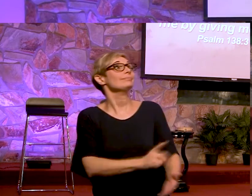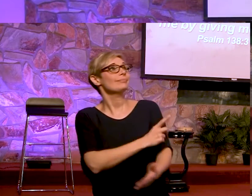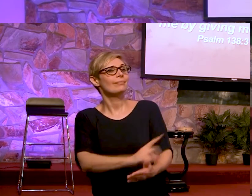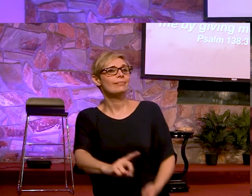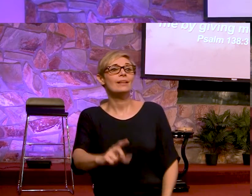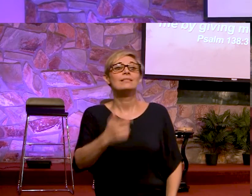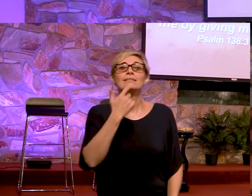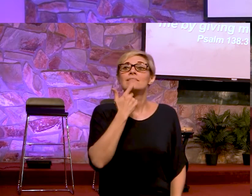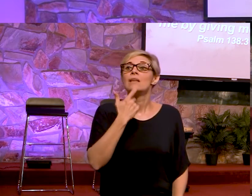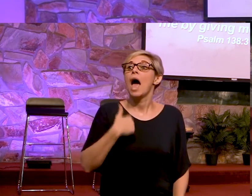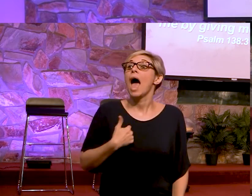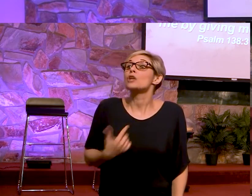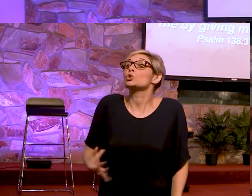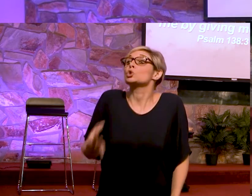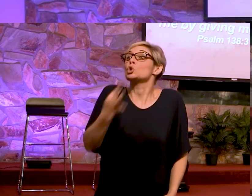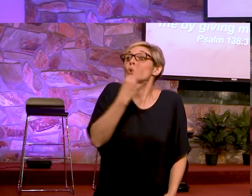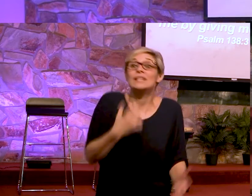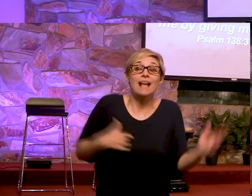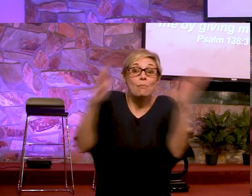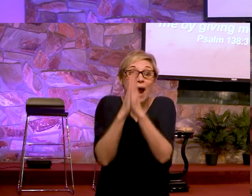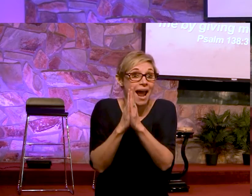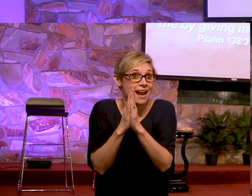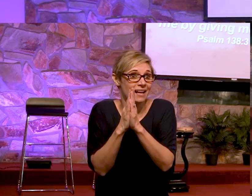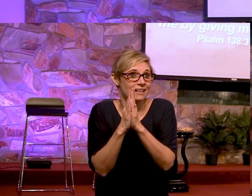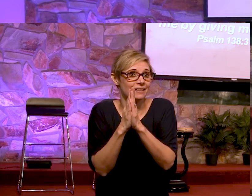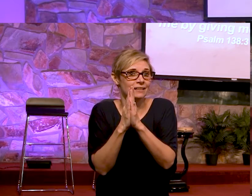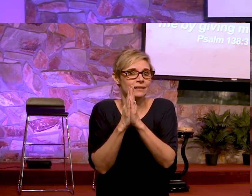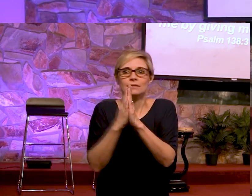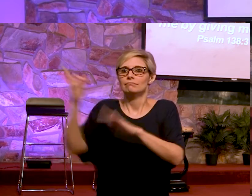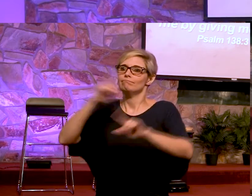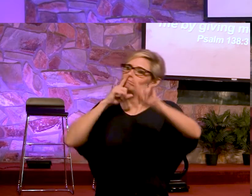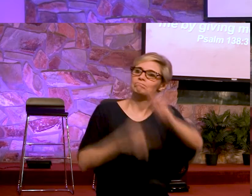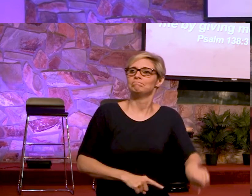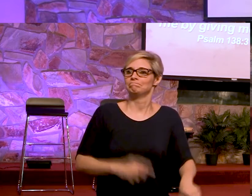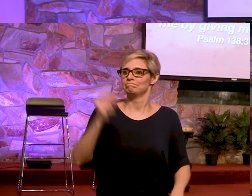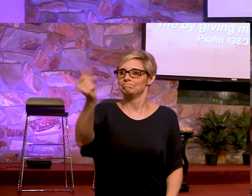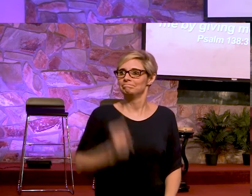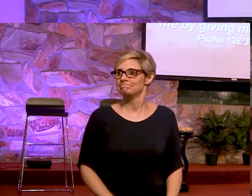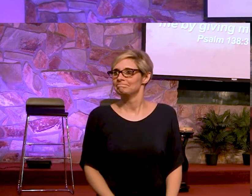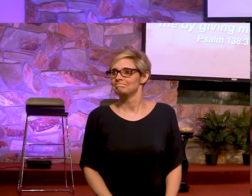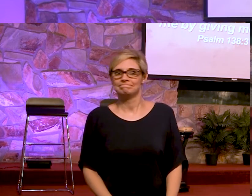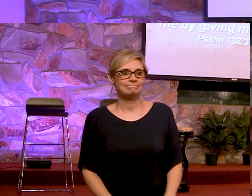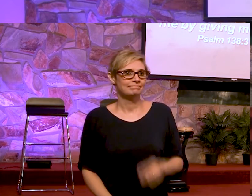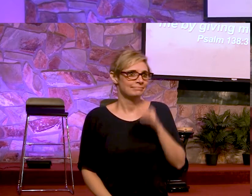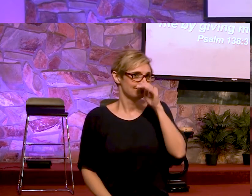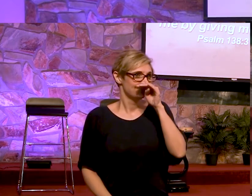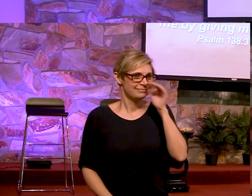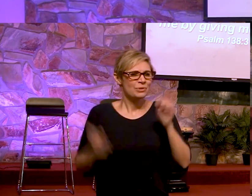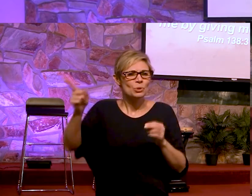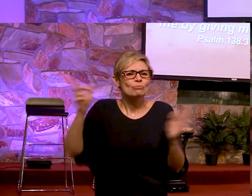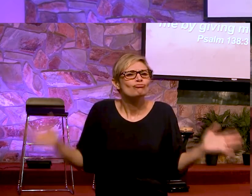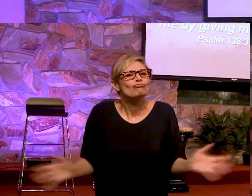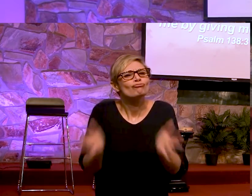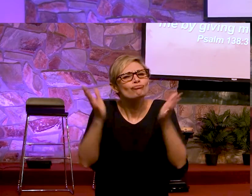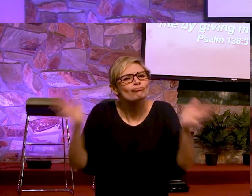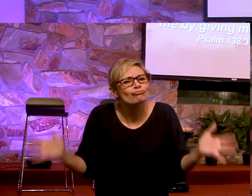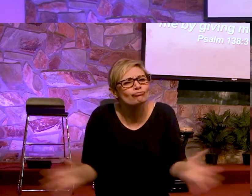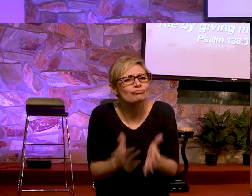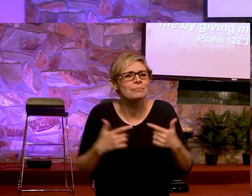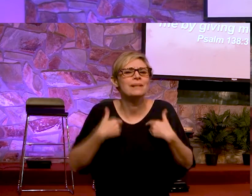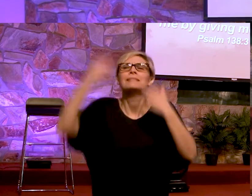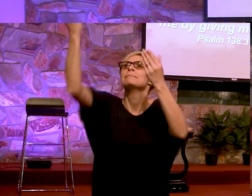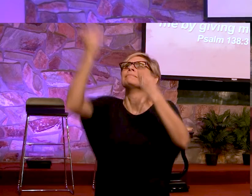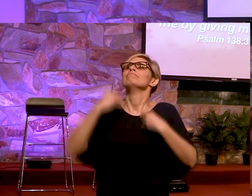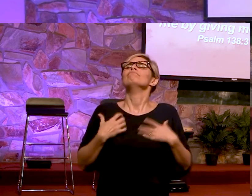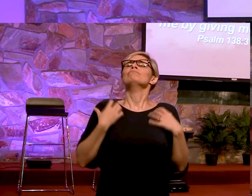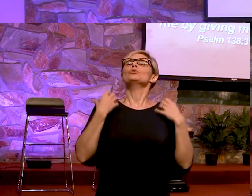as soon as I pray, you answer me. You encourage me by giving me